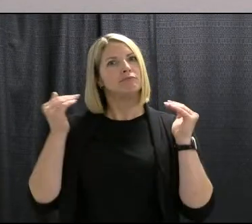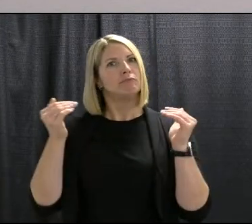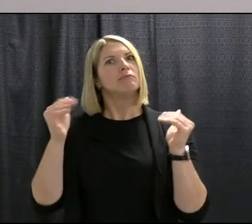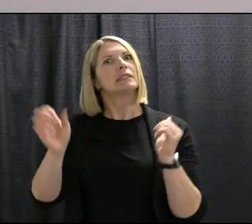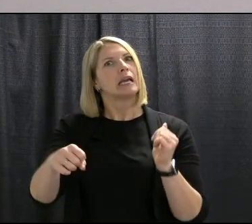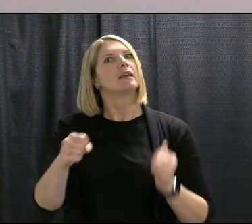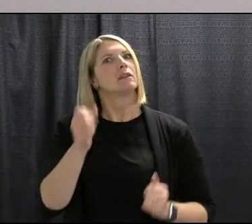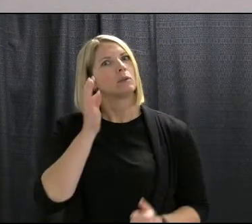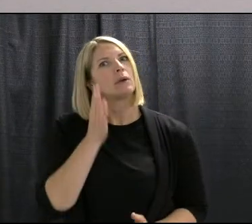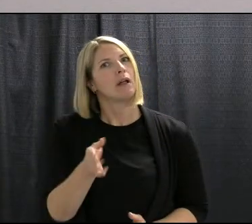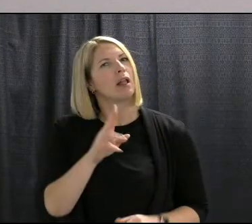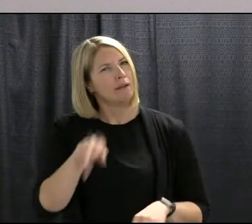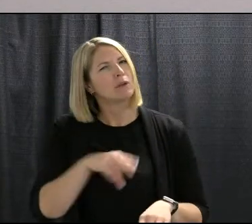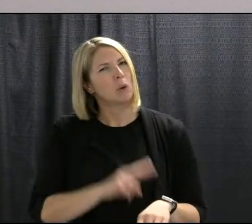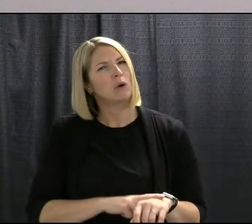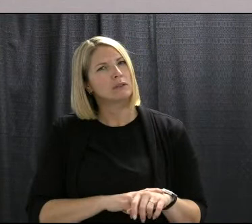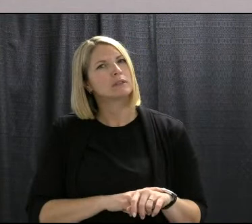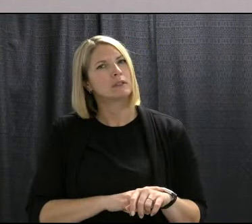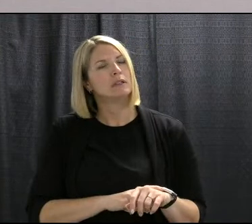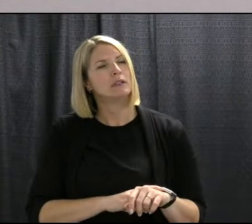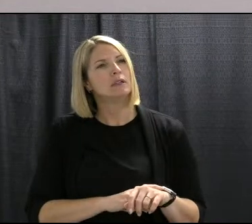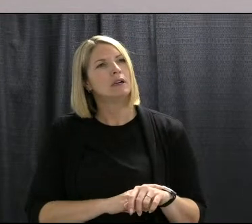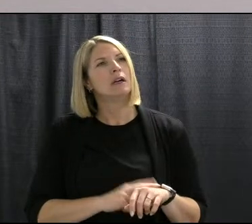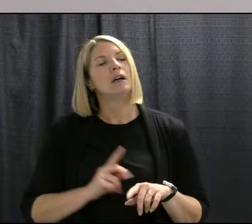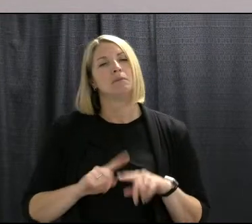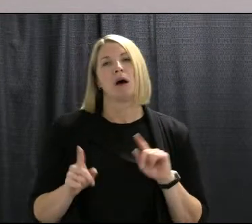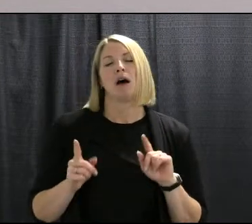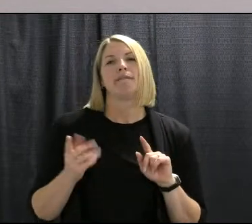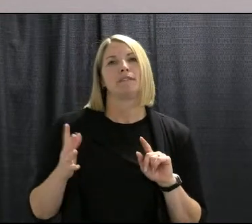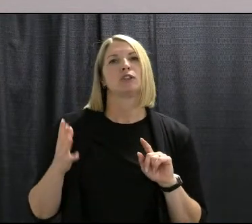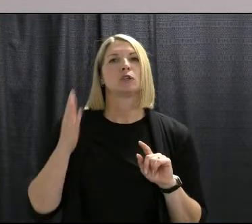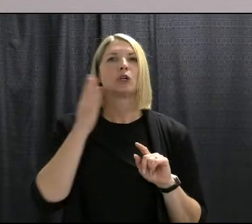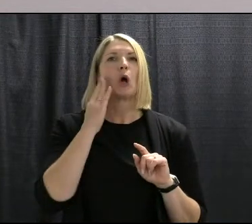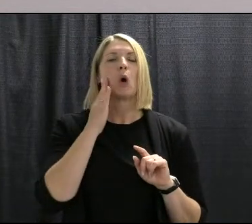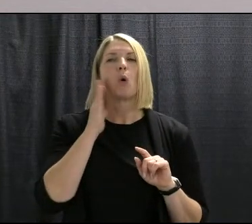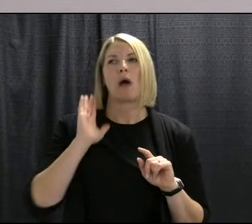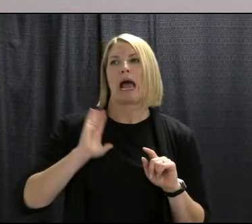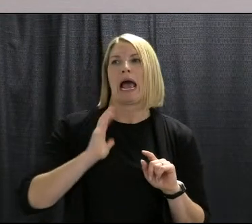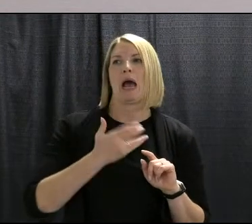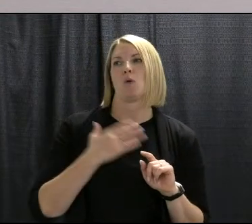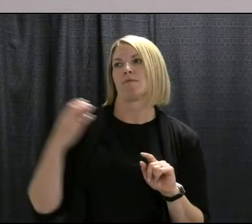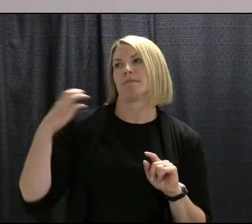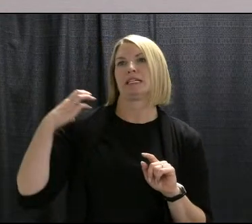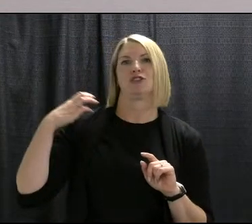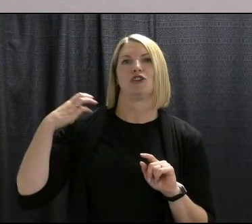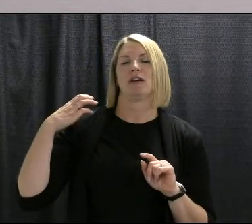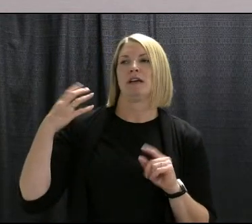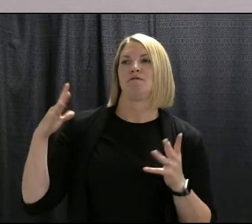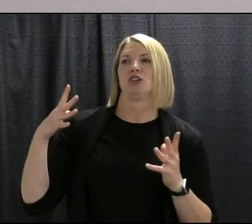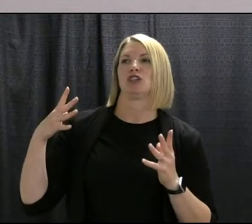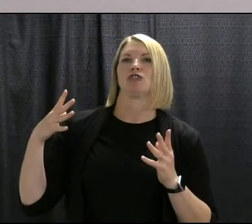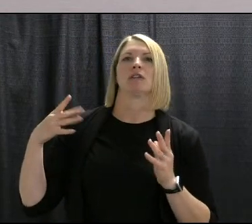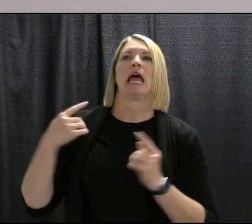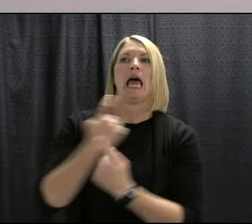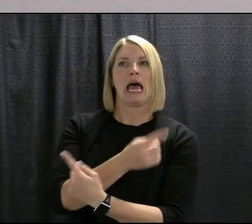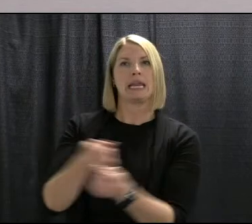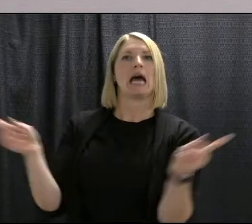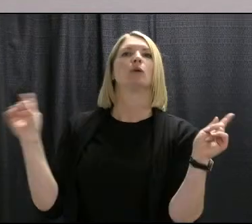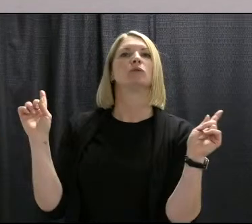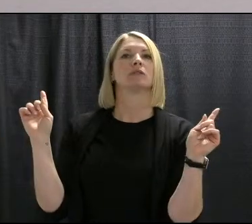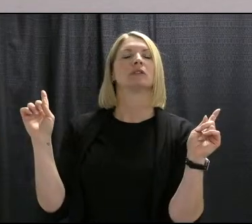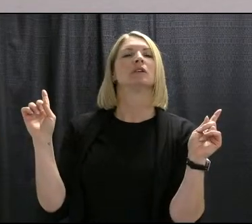But some of the things that the minister has outlined are reasons why this is more of a wholesome view, and why we have